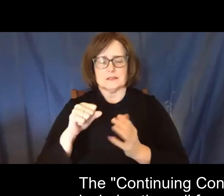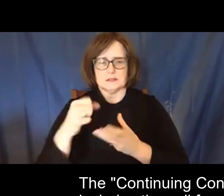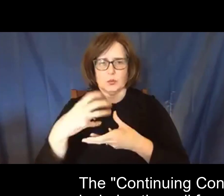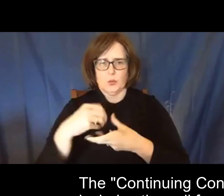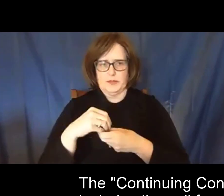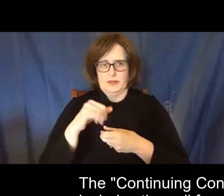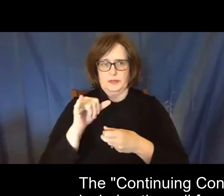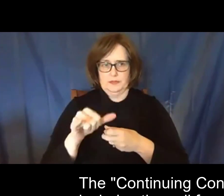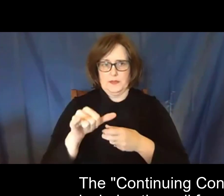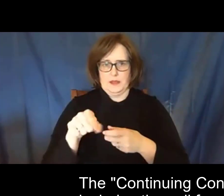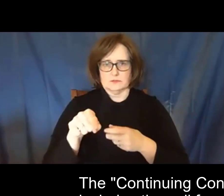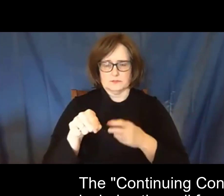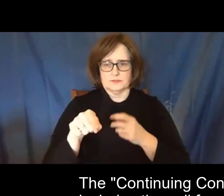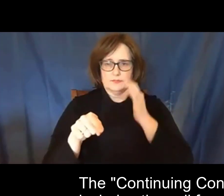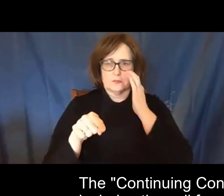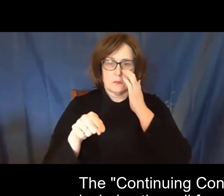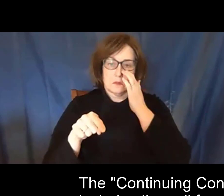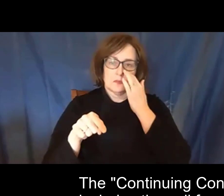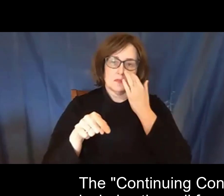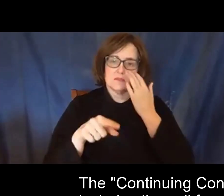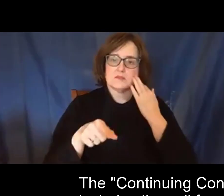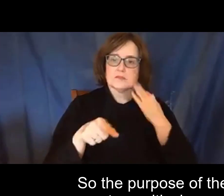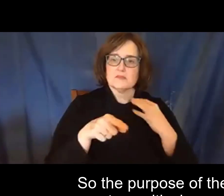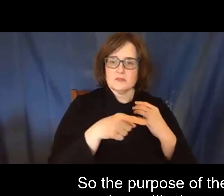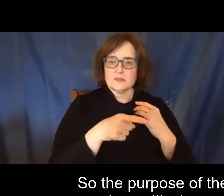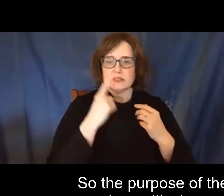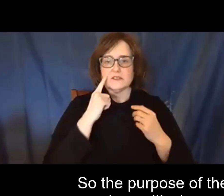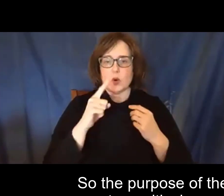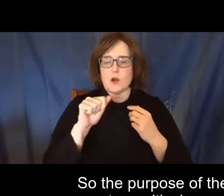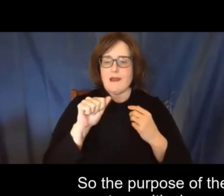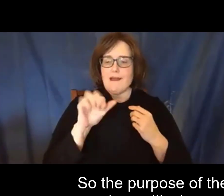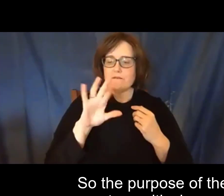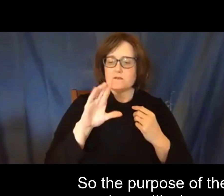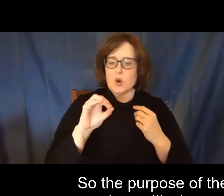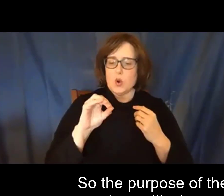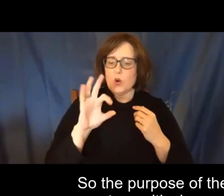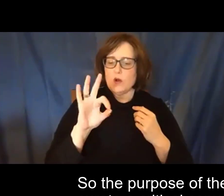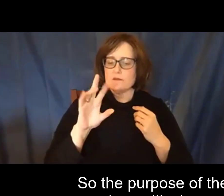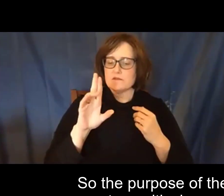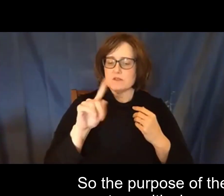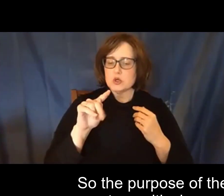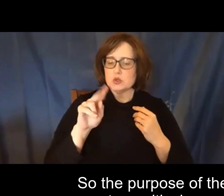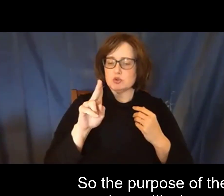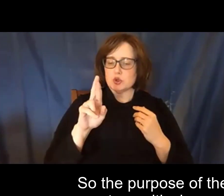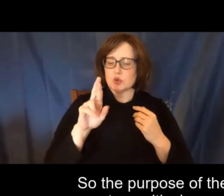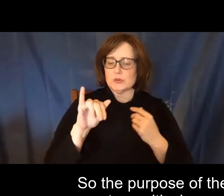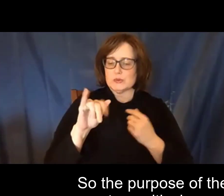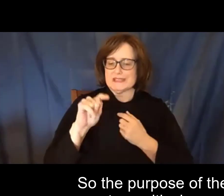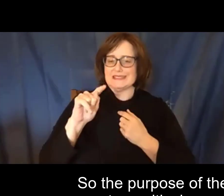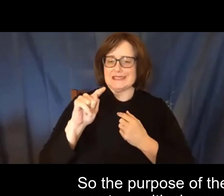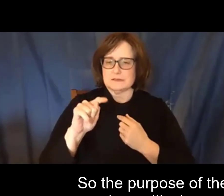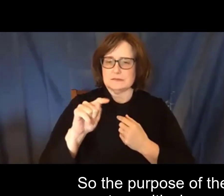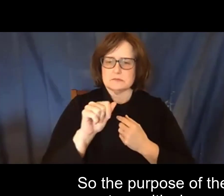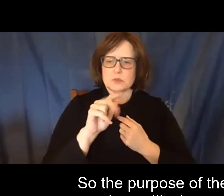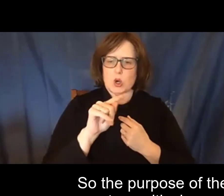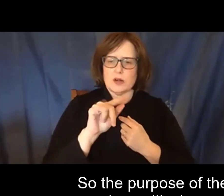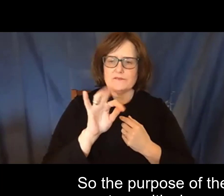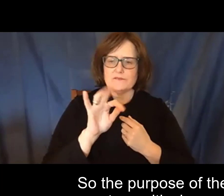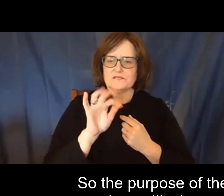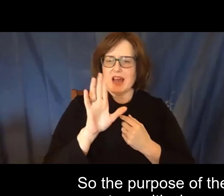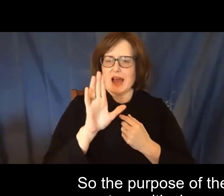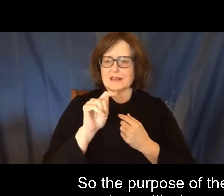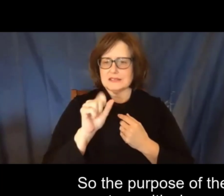on Afro-Futurist artifacts. So the purpose of the Living Bibliography is to curate a